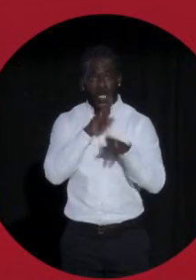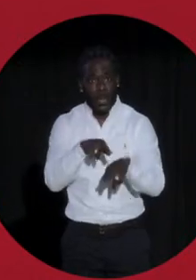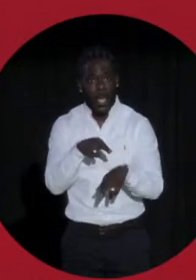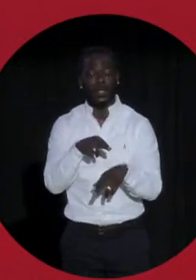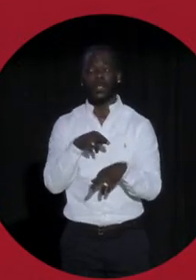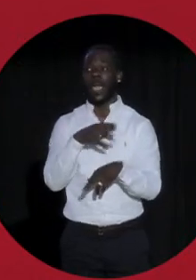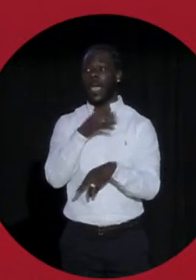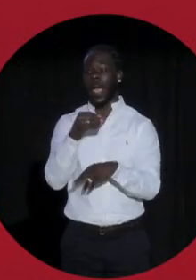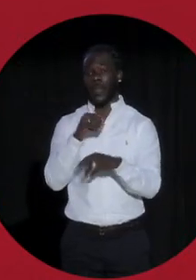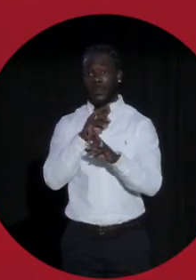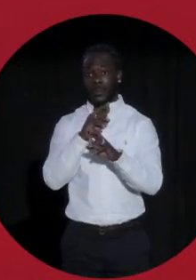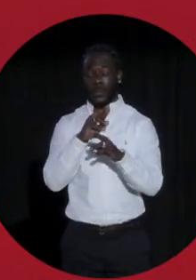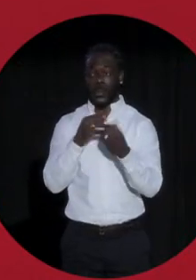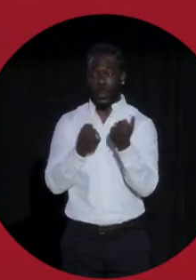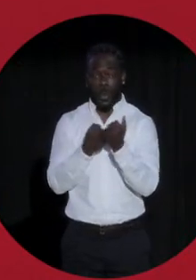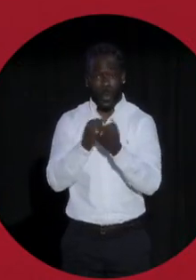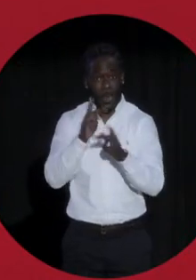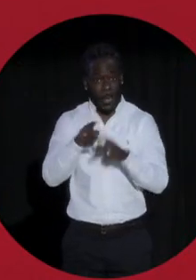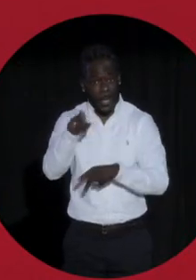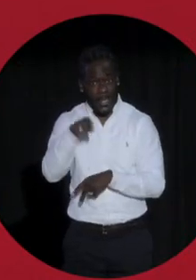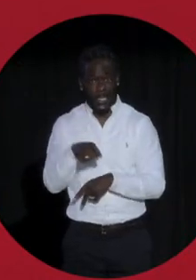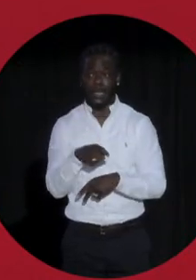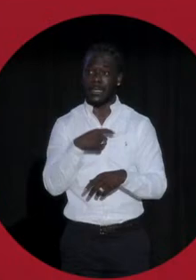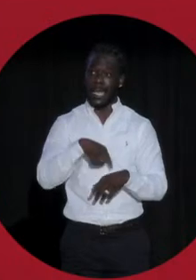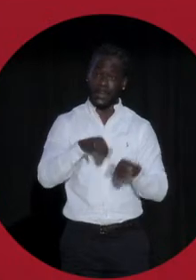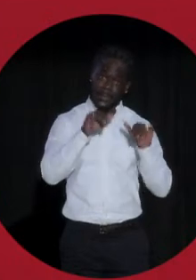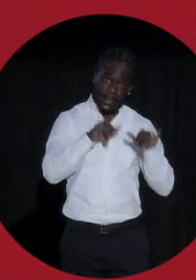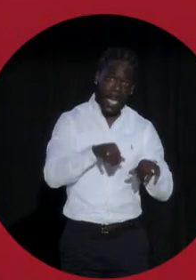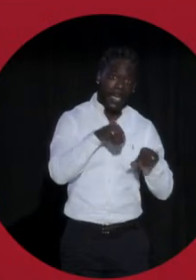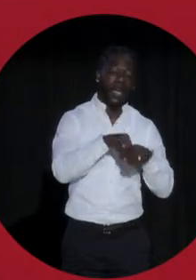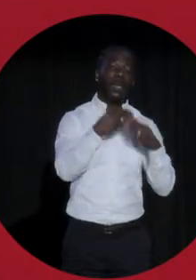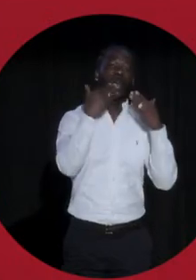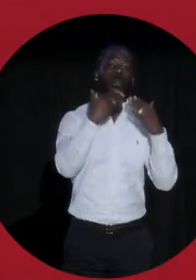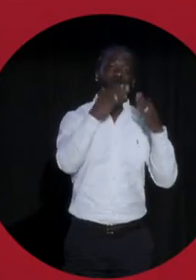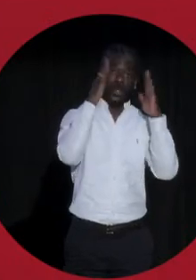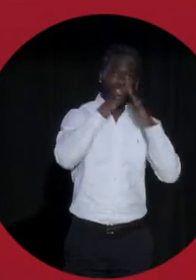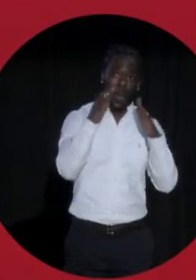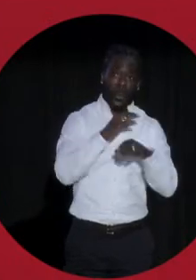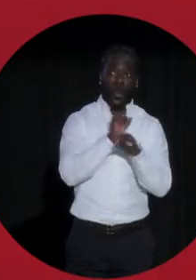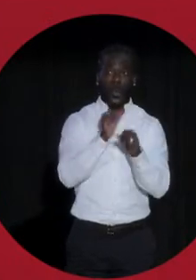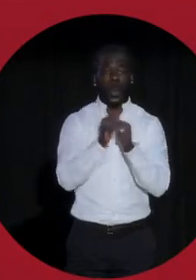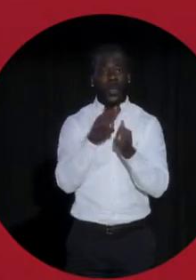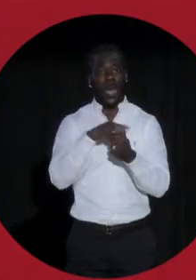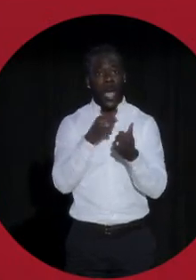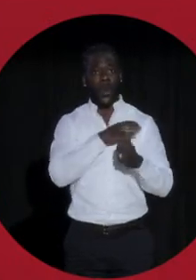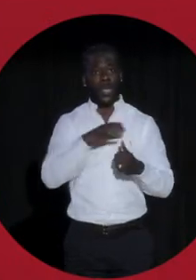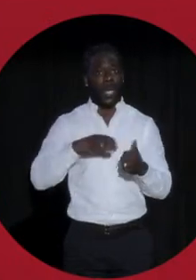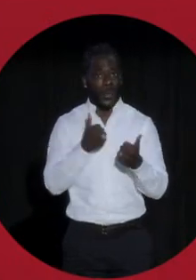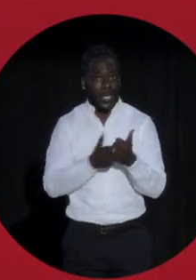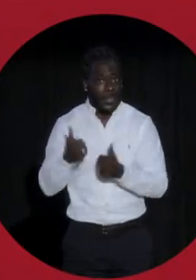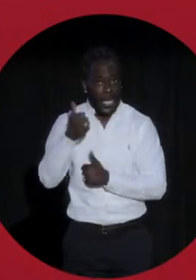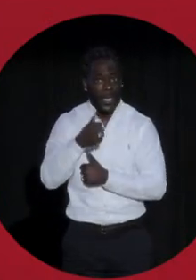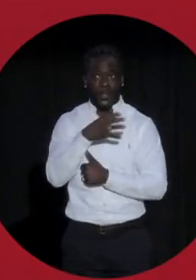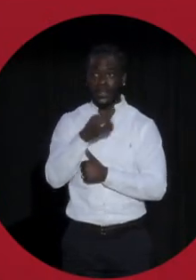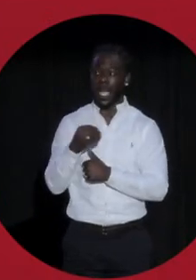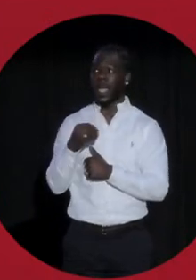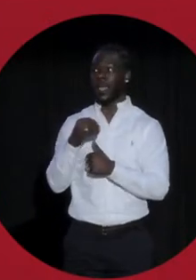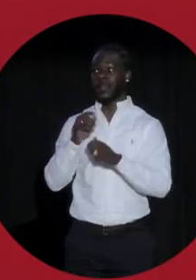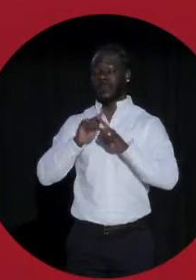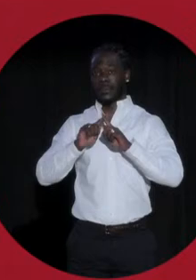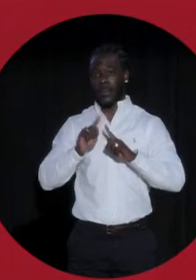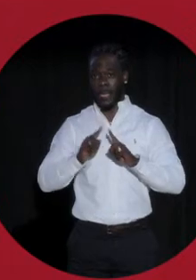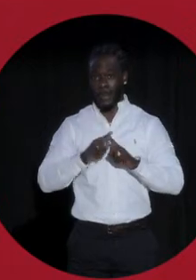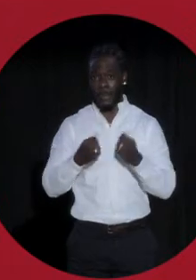need. Let's remain in good trouble by working with our county executive and Dr. Dula to support the more